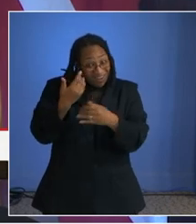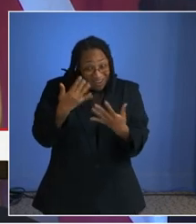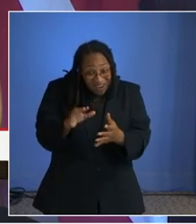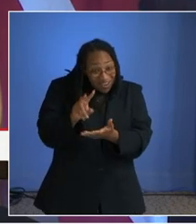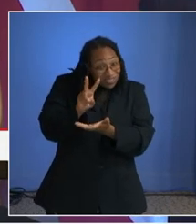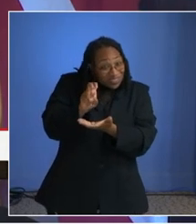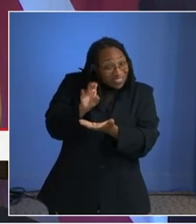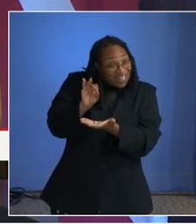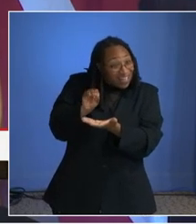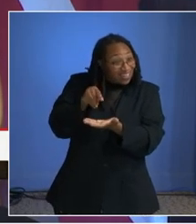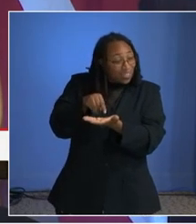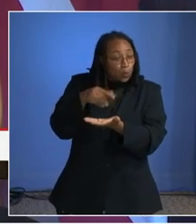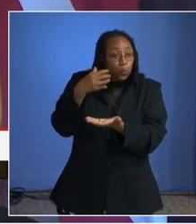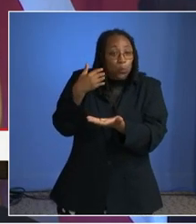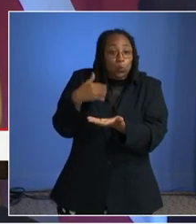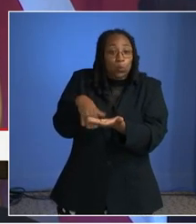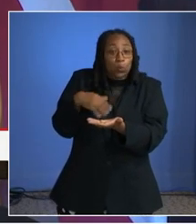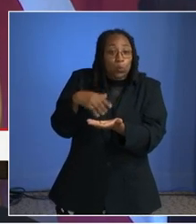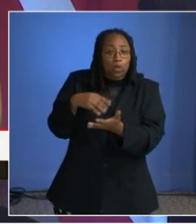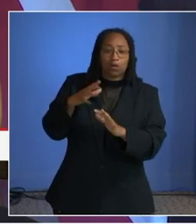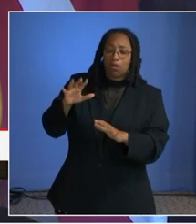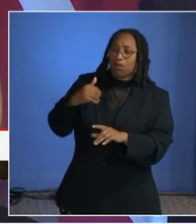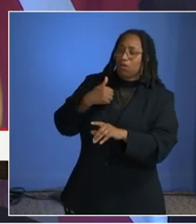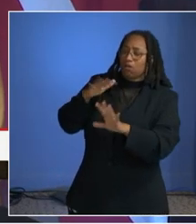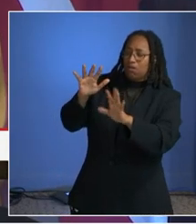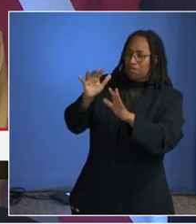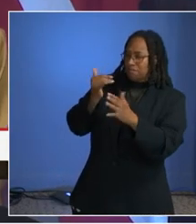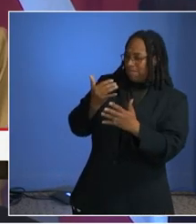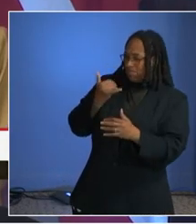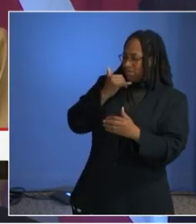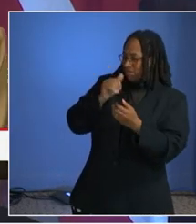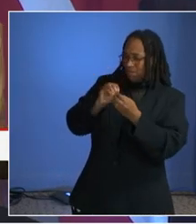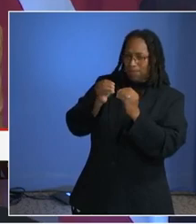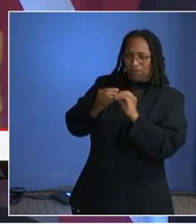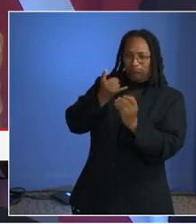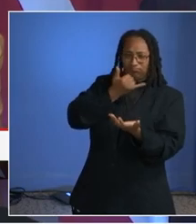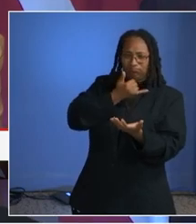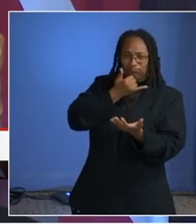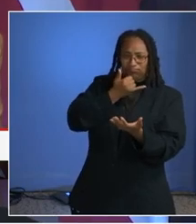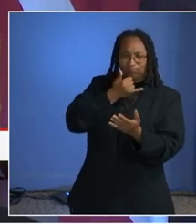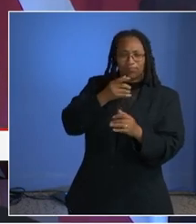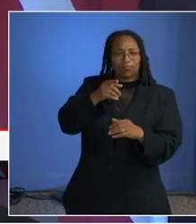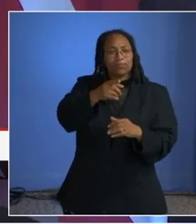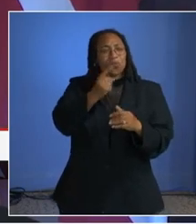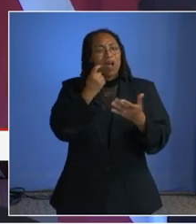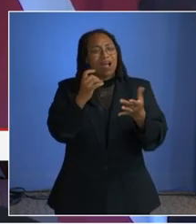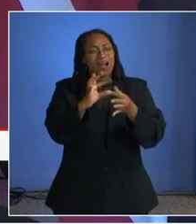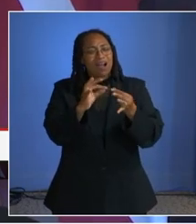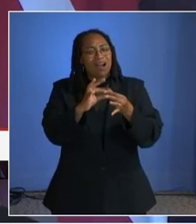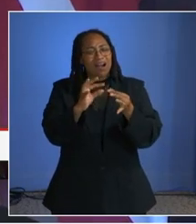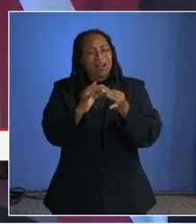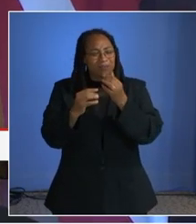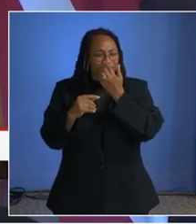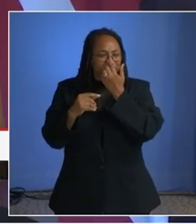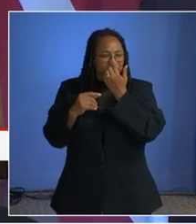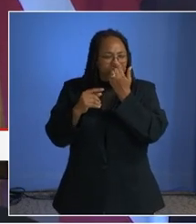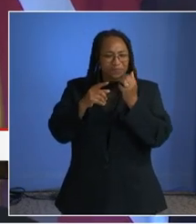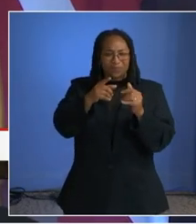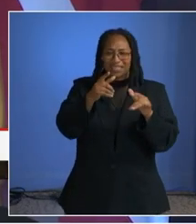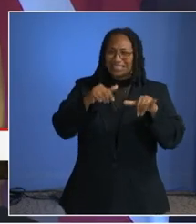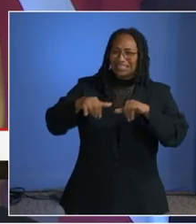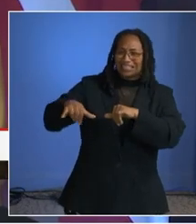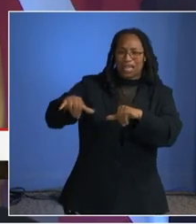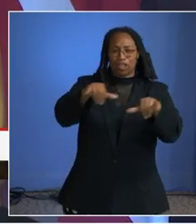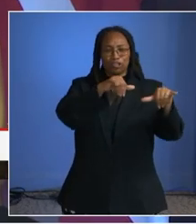standard? I don't know that they were, so I can't speak to that because I don't know that they were held to a different standard. And then